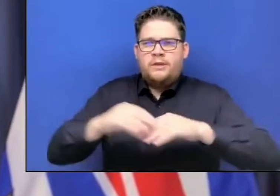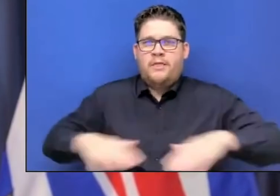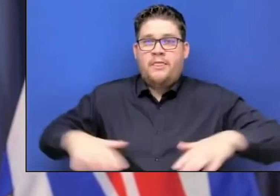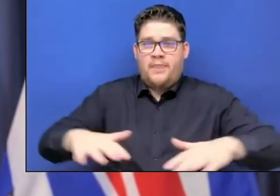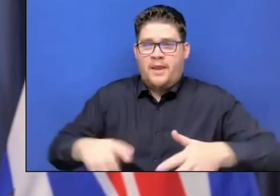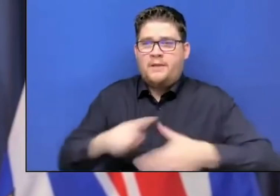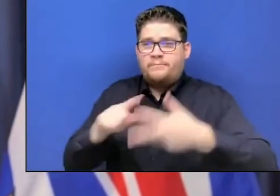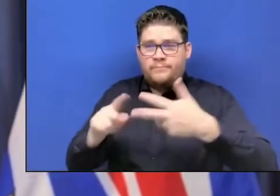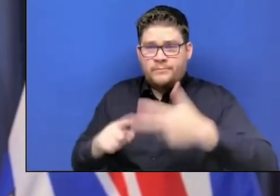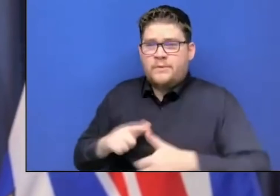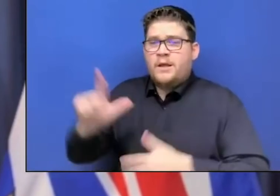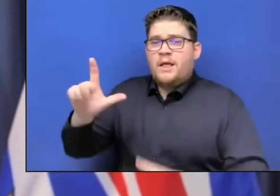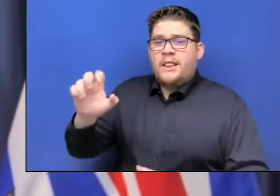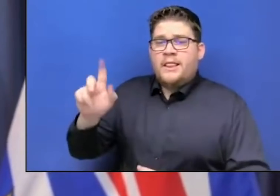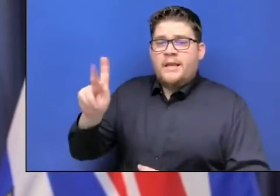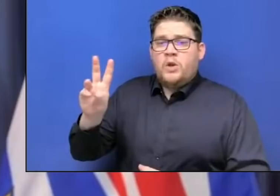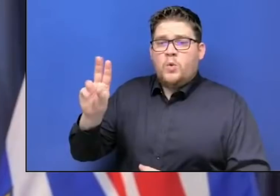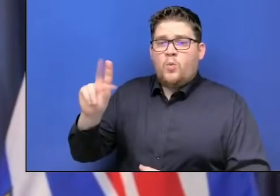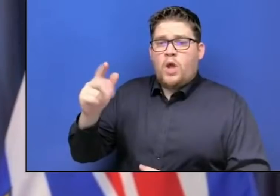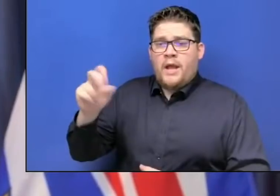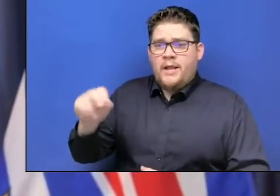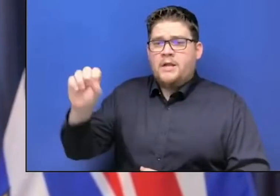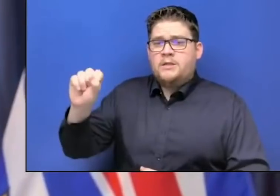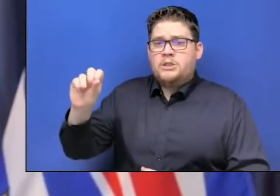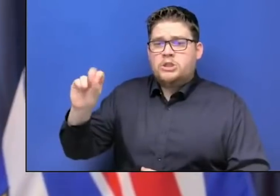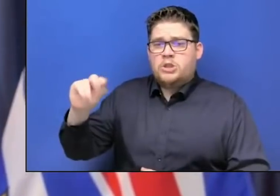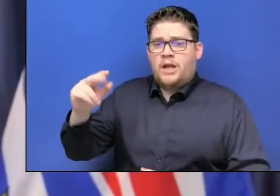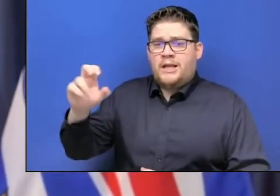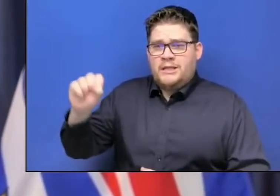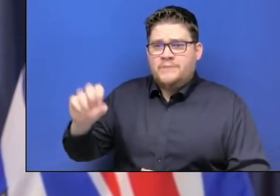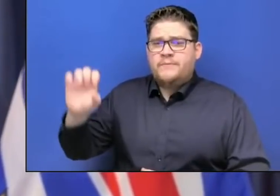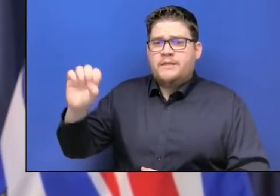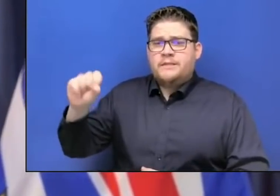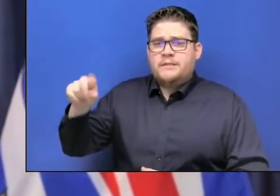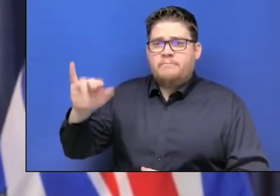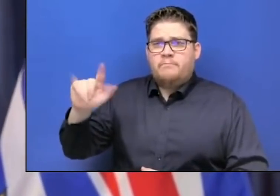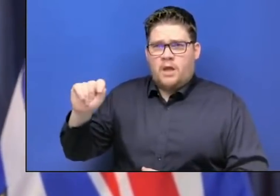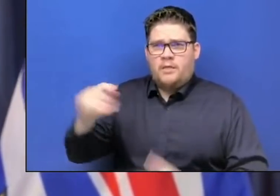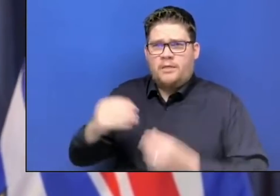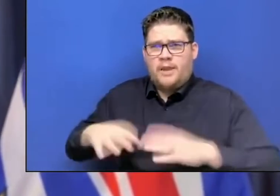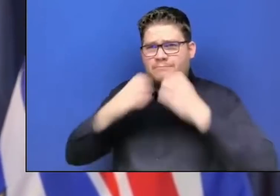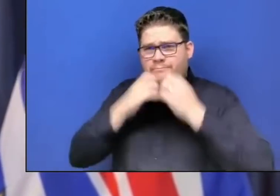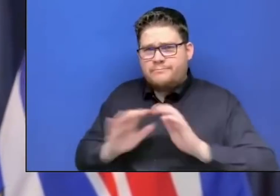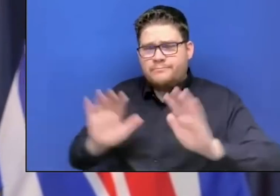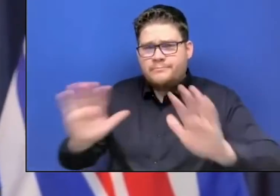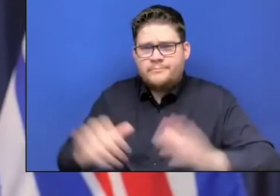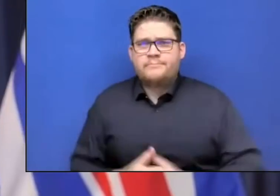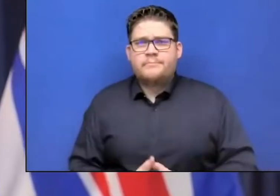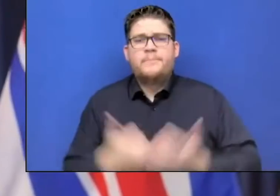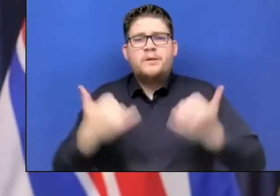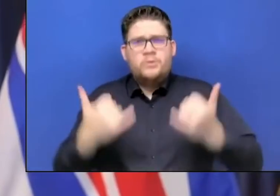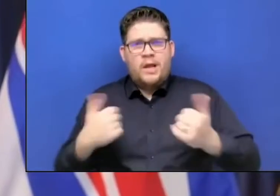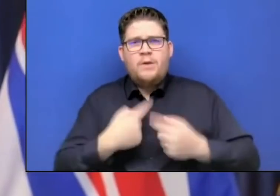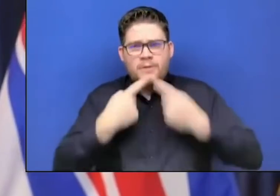Esquimalt First Nations. As the Premier announced, today we are declaring a provincial state of emergency based on advice that I've